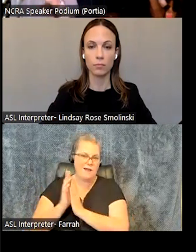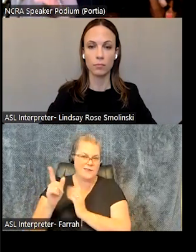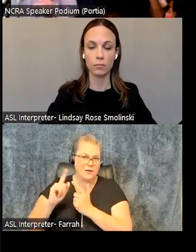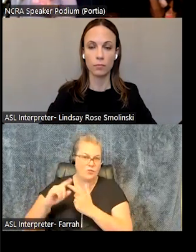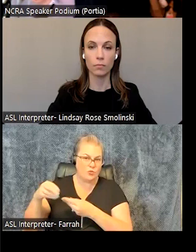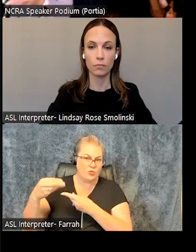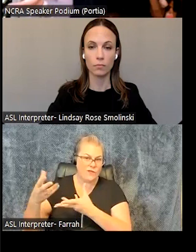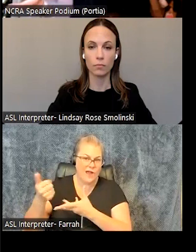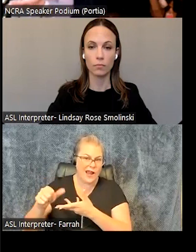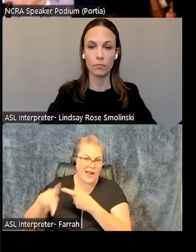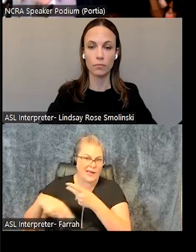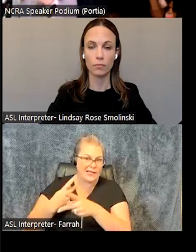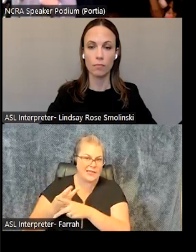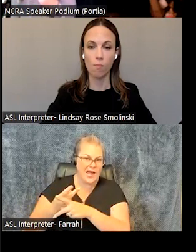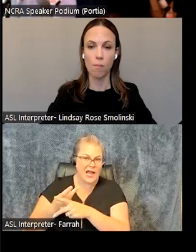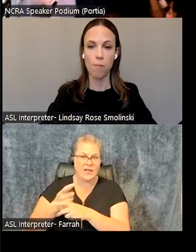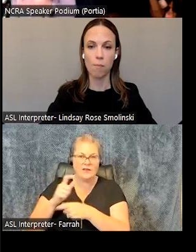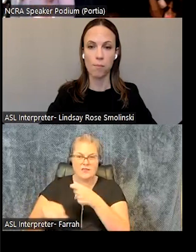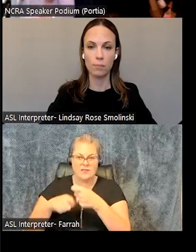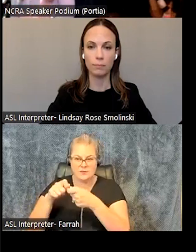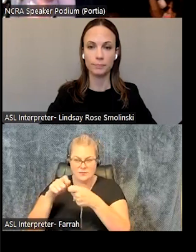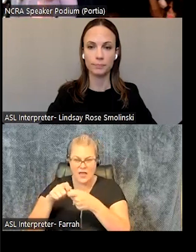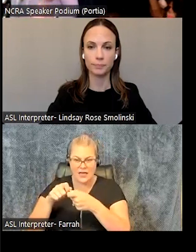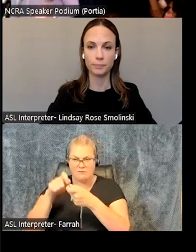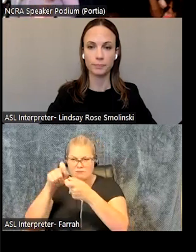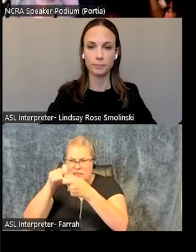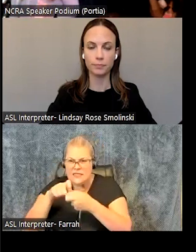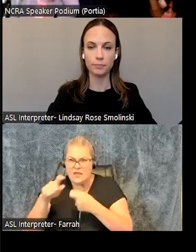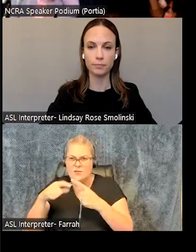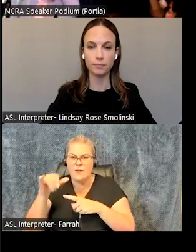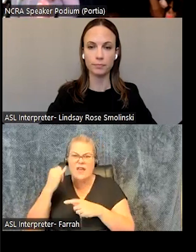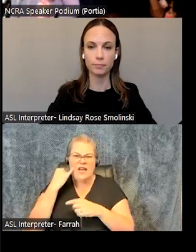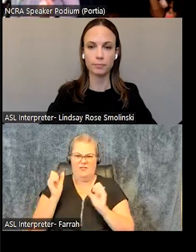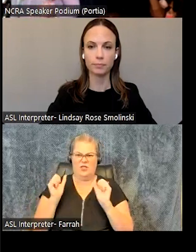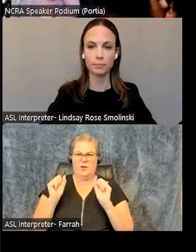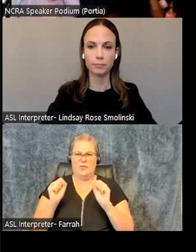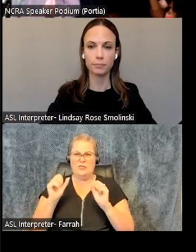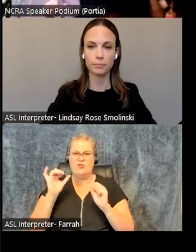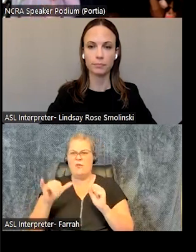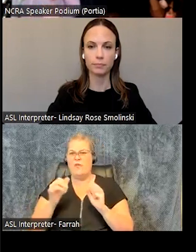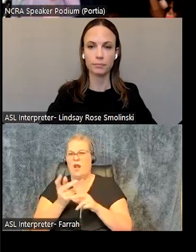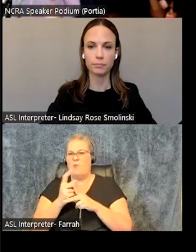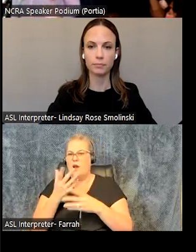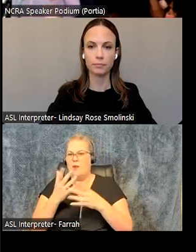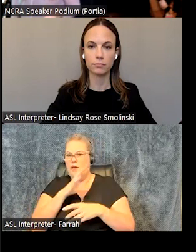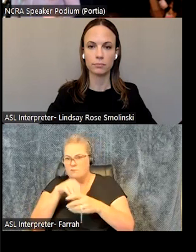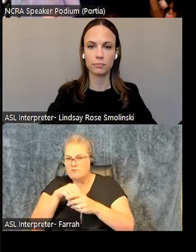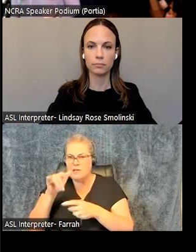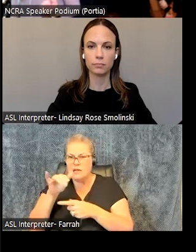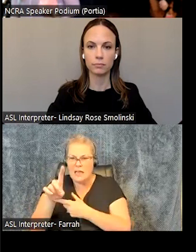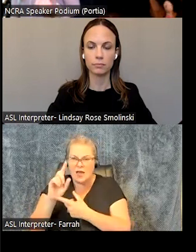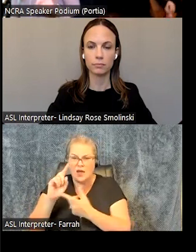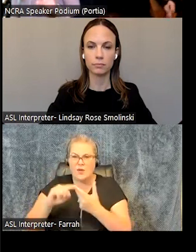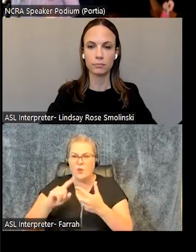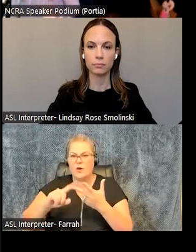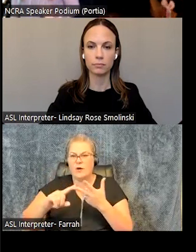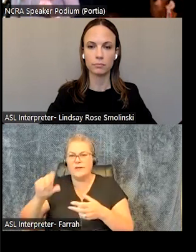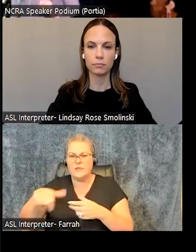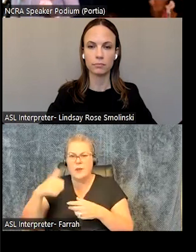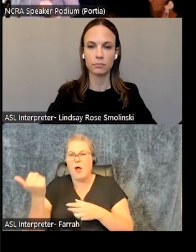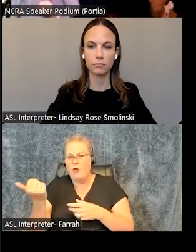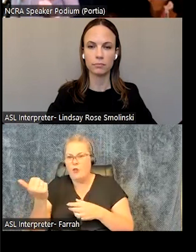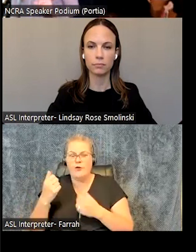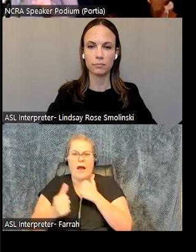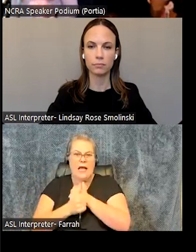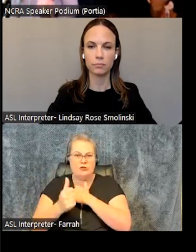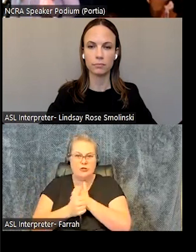of specifications like that if there's a potential that a product might contain lead or some other hazardous property. So that is something